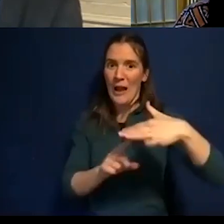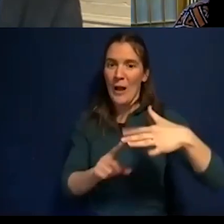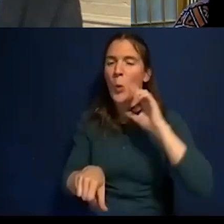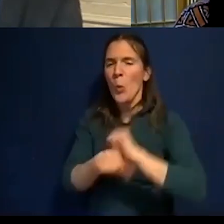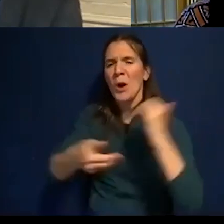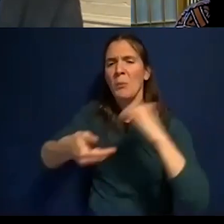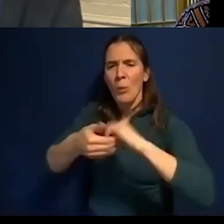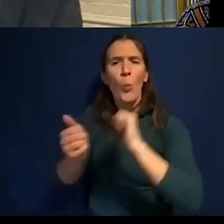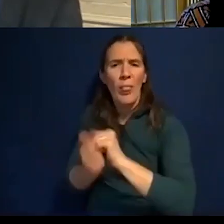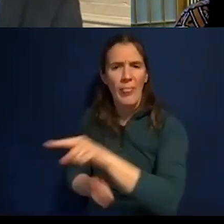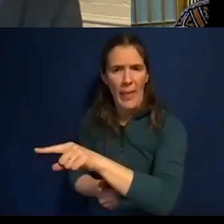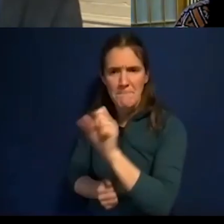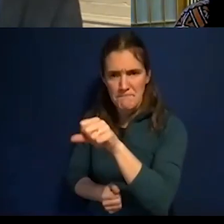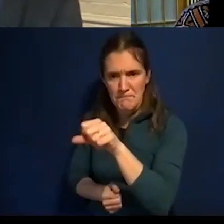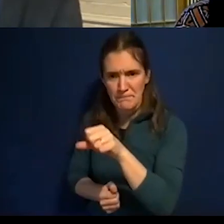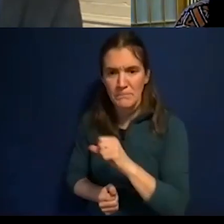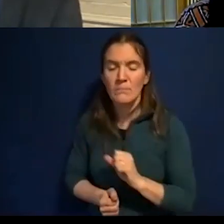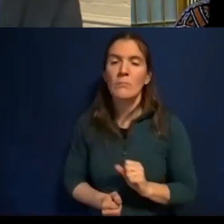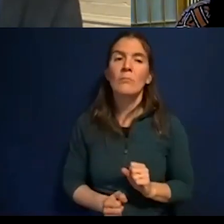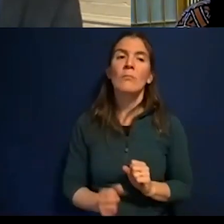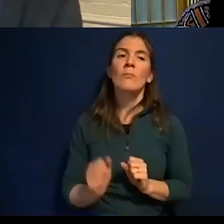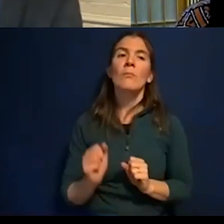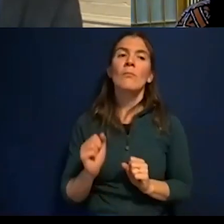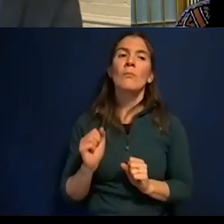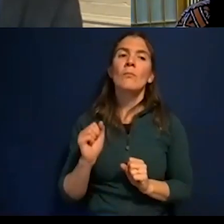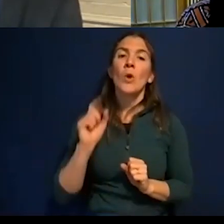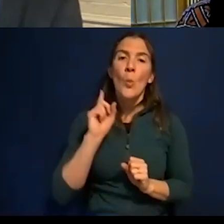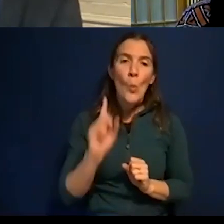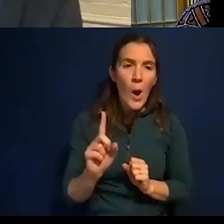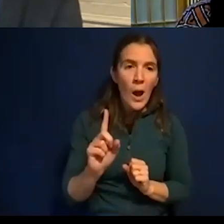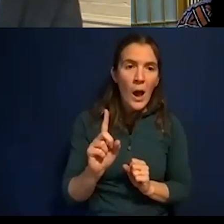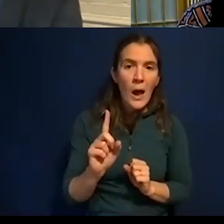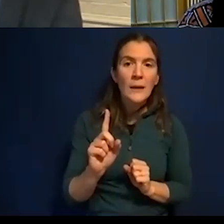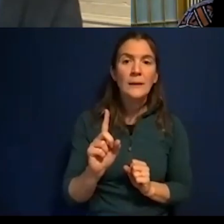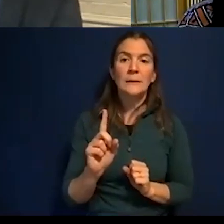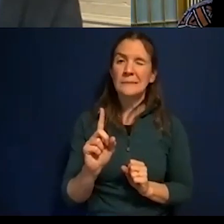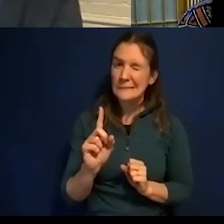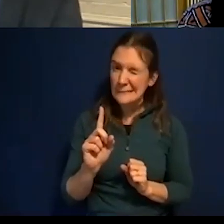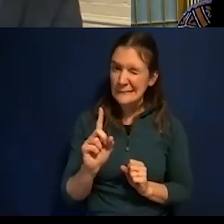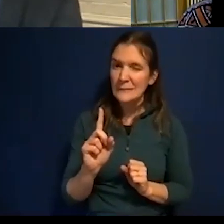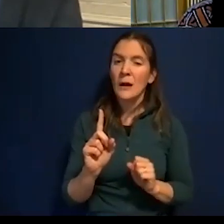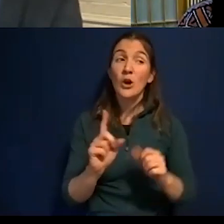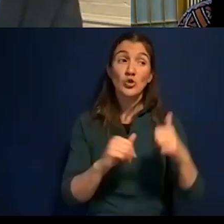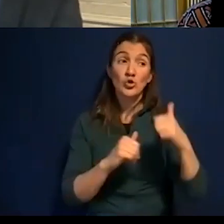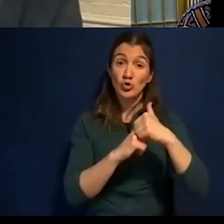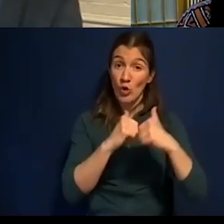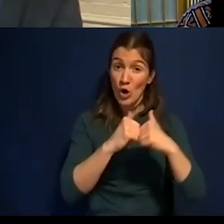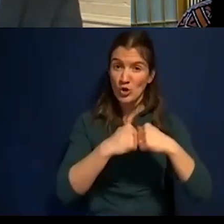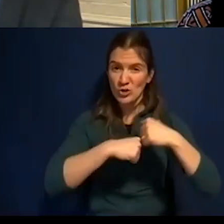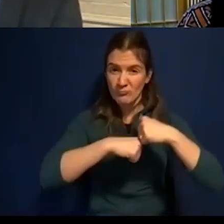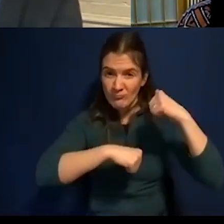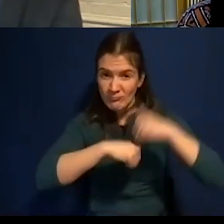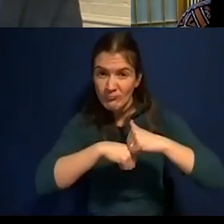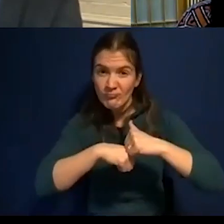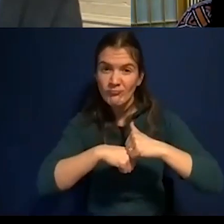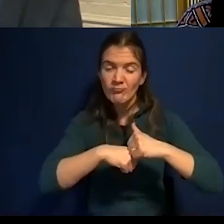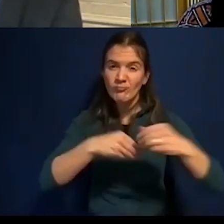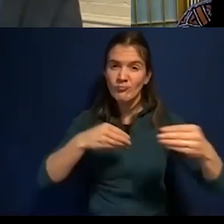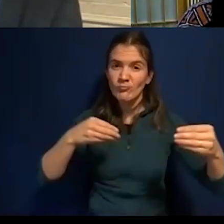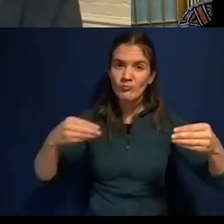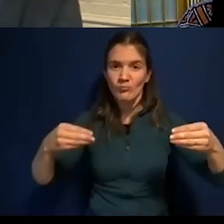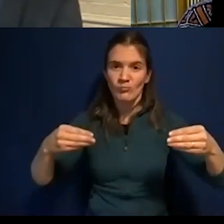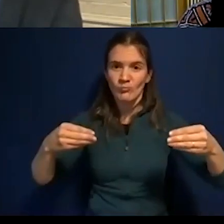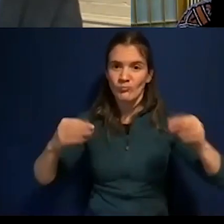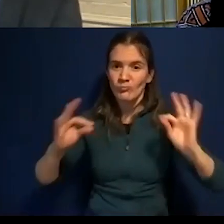together. The one nuance to this idea about the sort of structural integrity question or